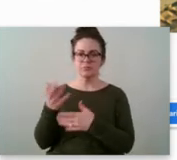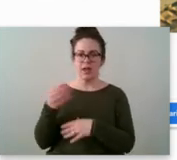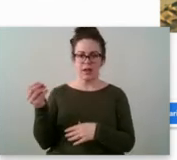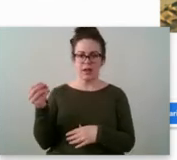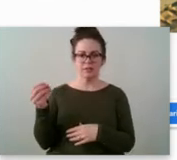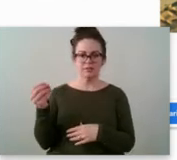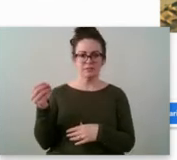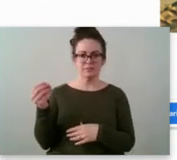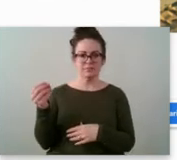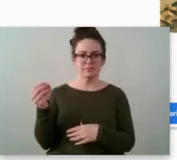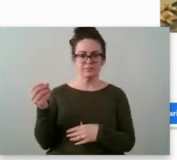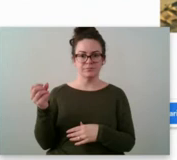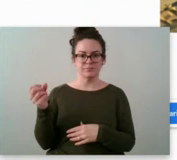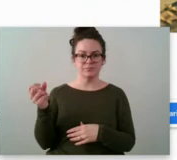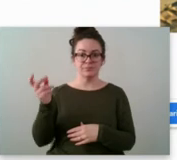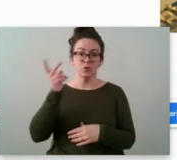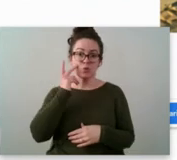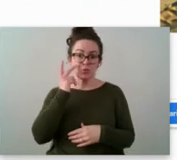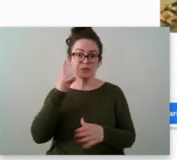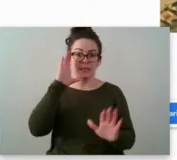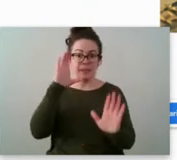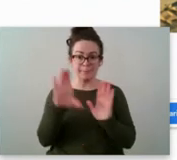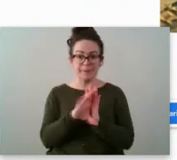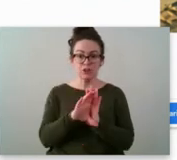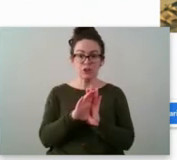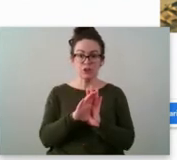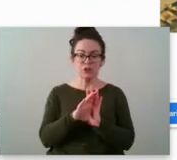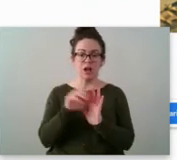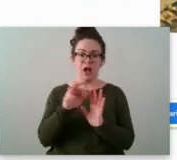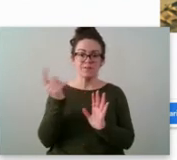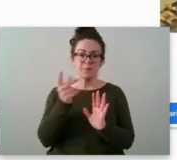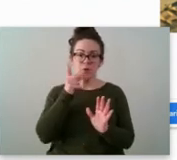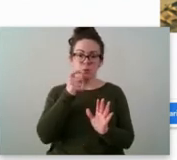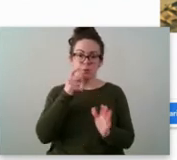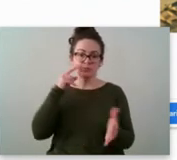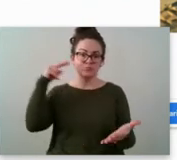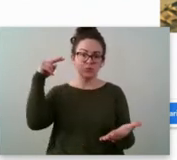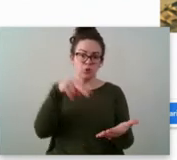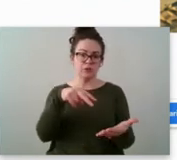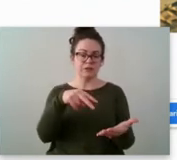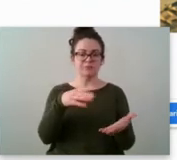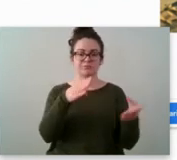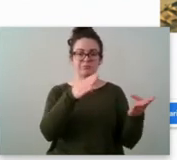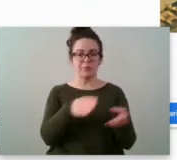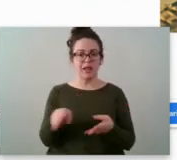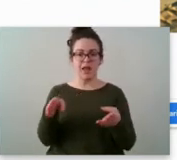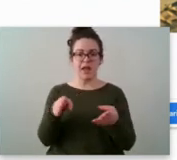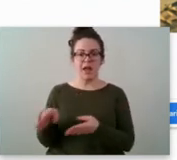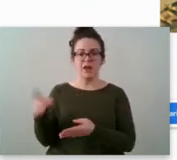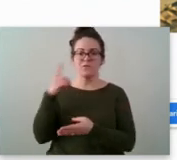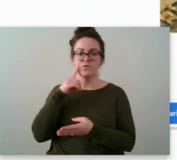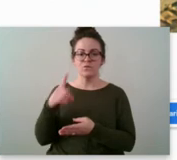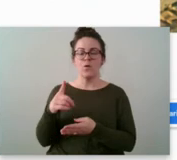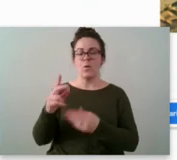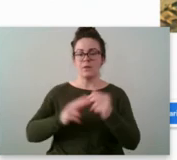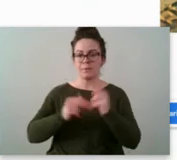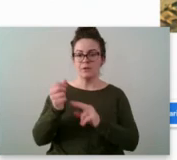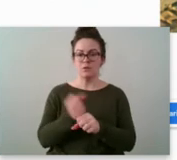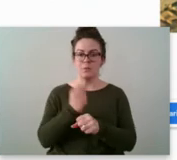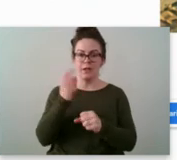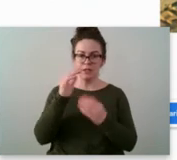And you see from the picture here, this is just a picture of someone who has blueprints and they're making something in their